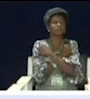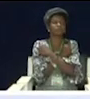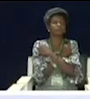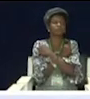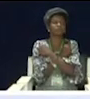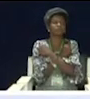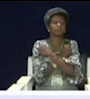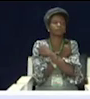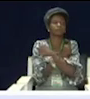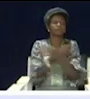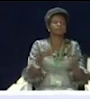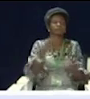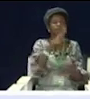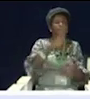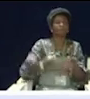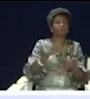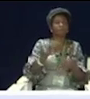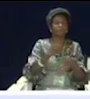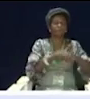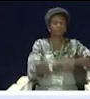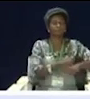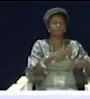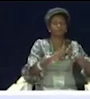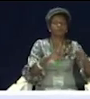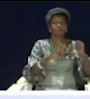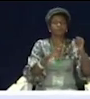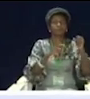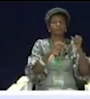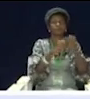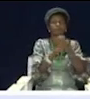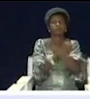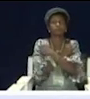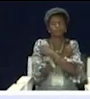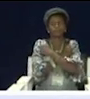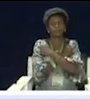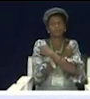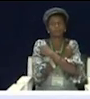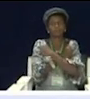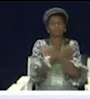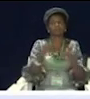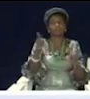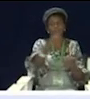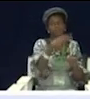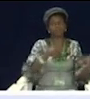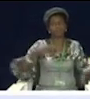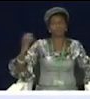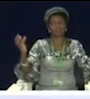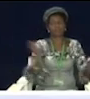You're on the side of love. You have won.